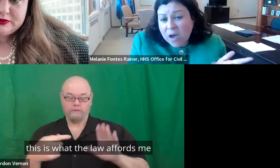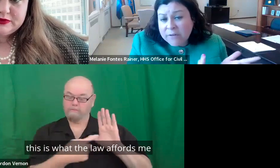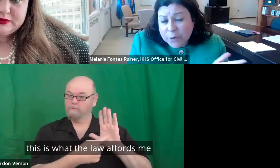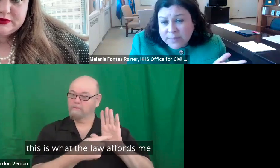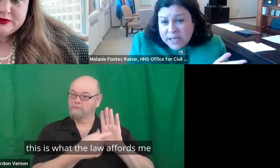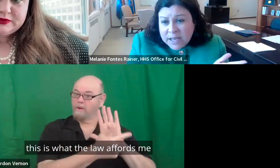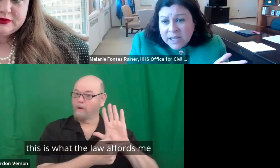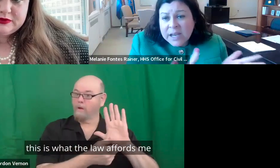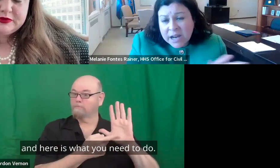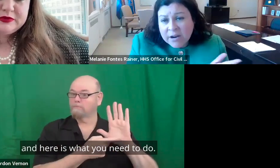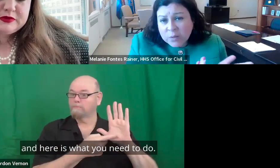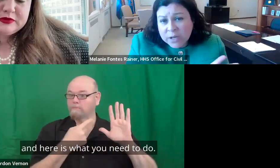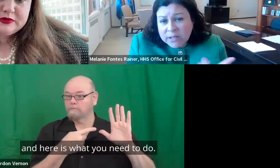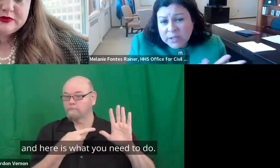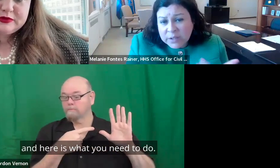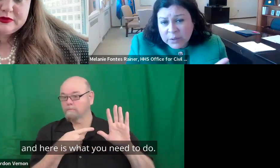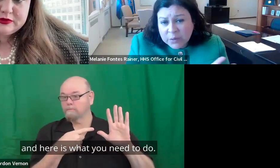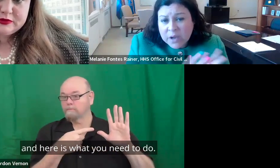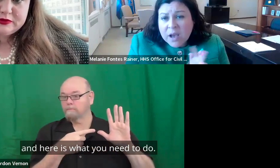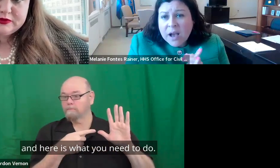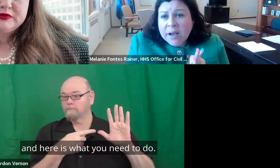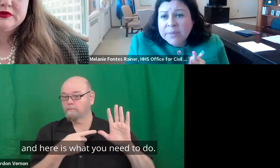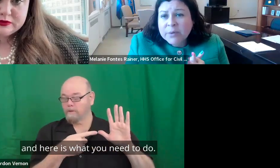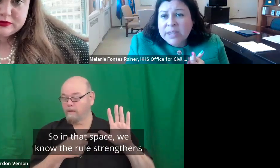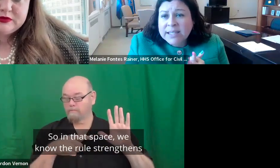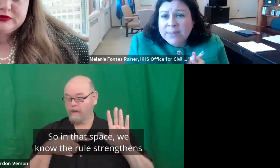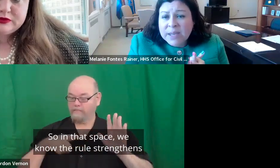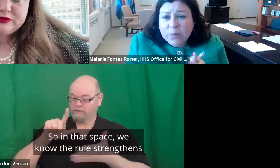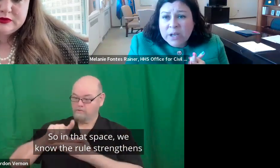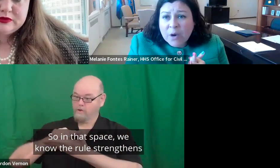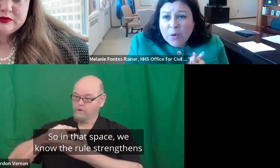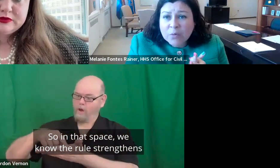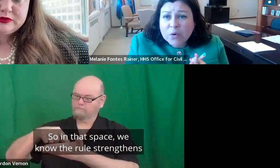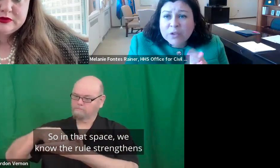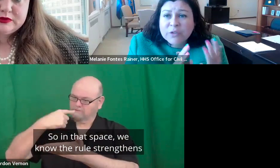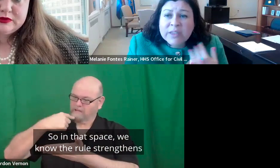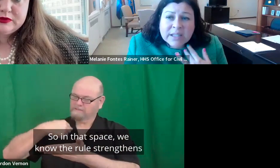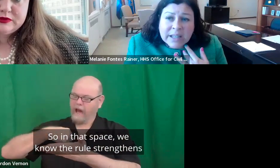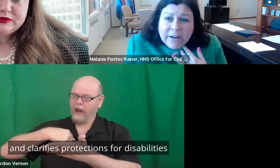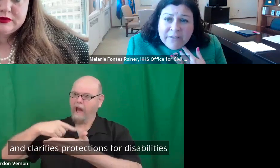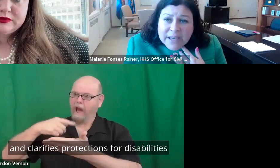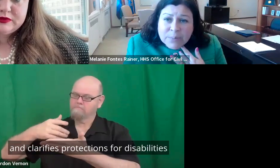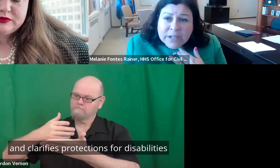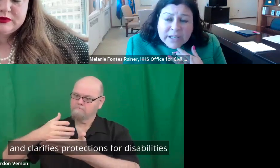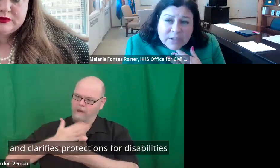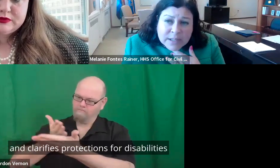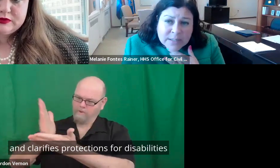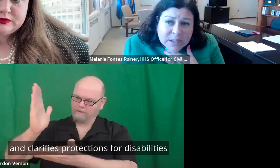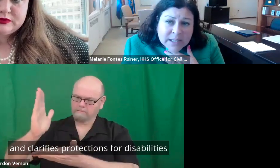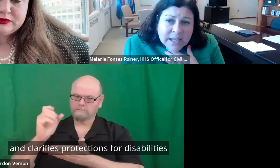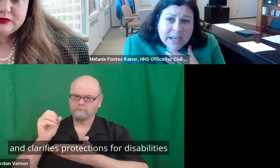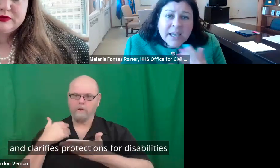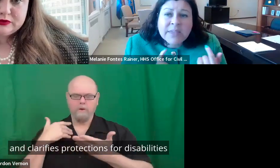the law affords me, and here is what you need to do. So in that space, we know the rule strengthens and clarifies